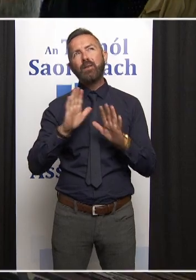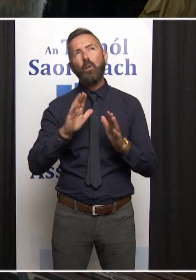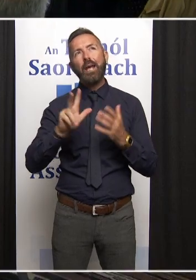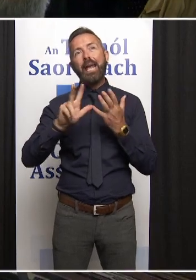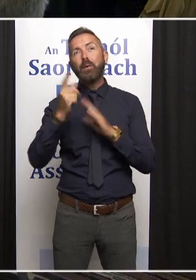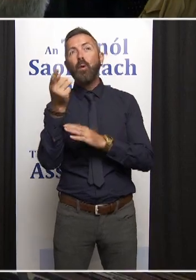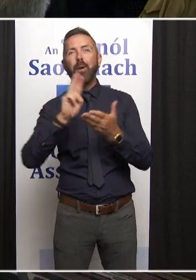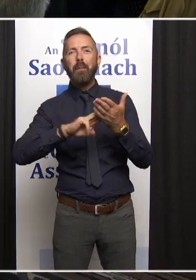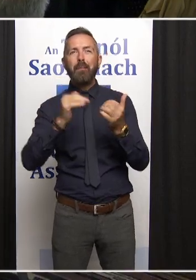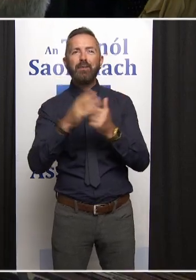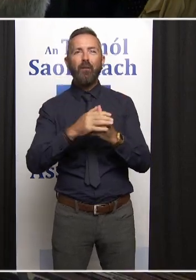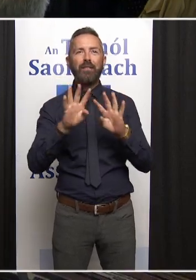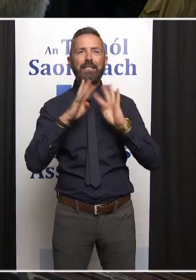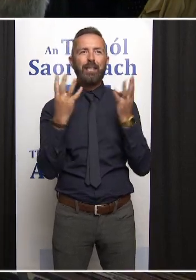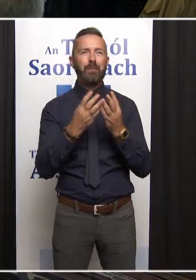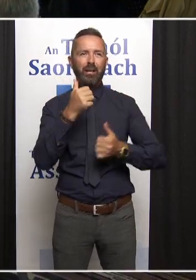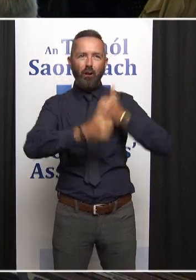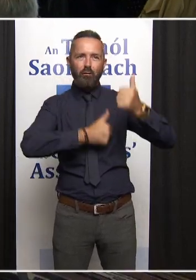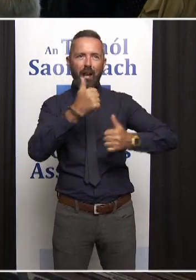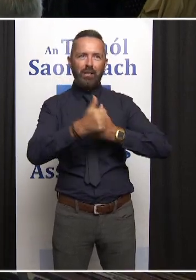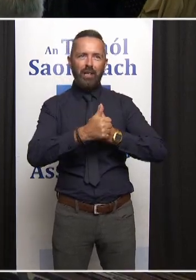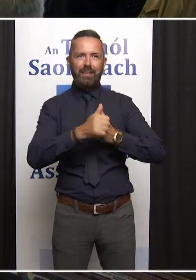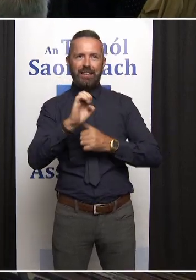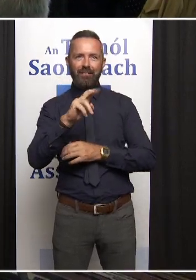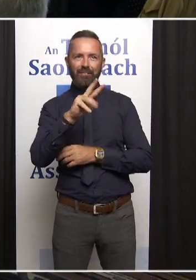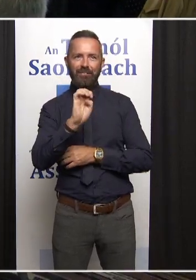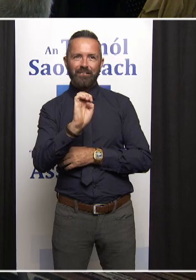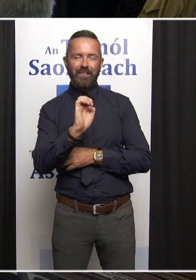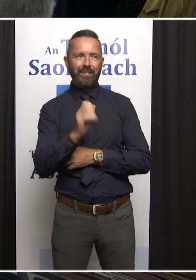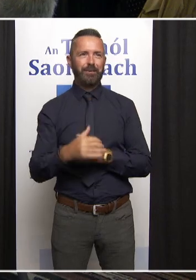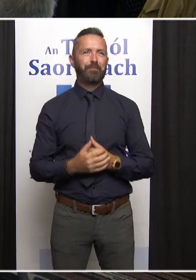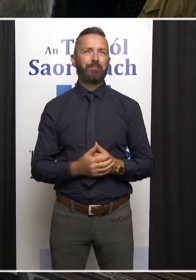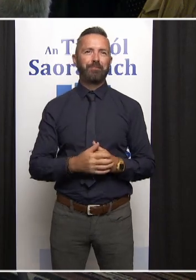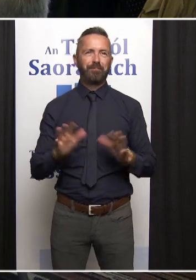members of the Assembly. Congratulations, Eve. Yeah.